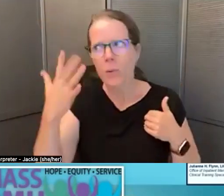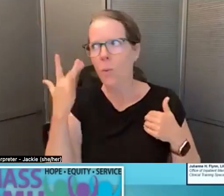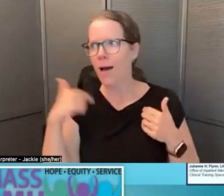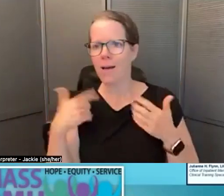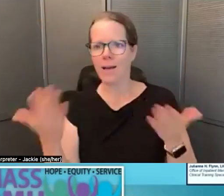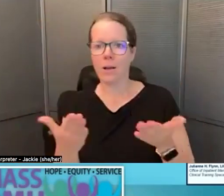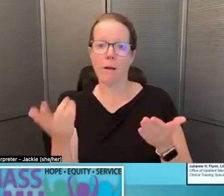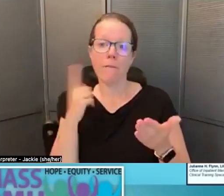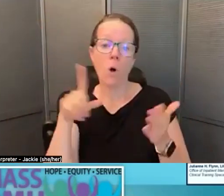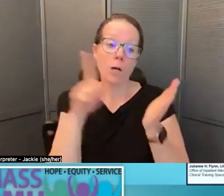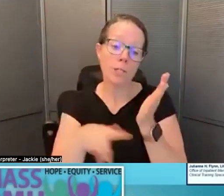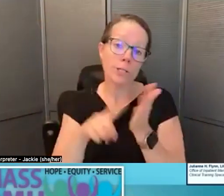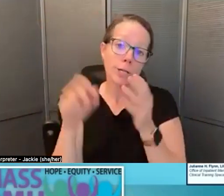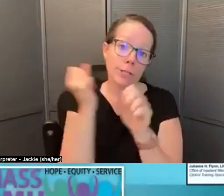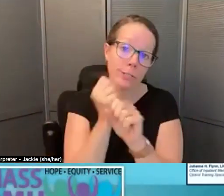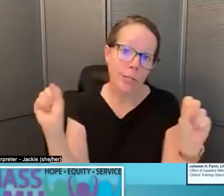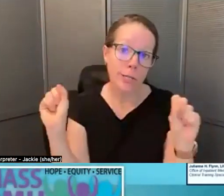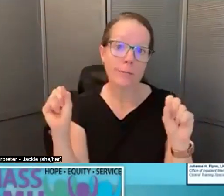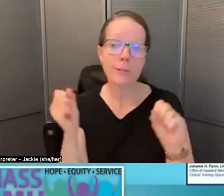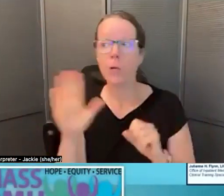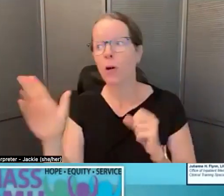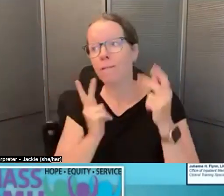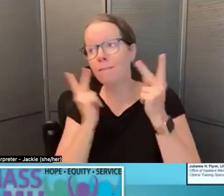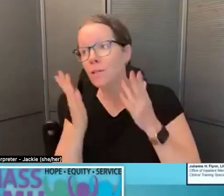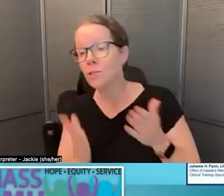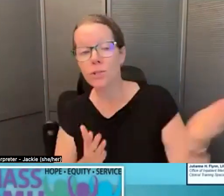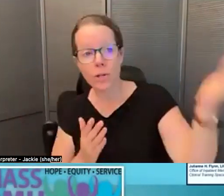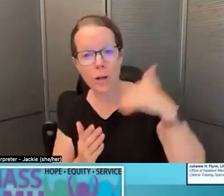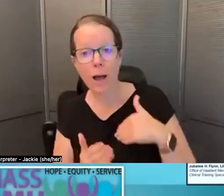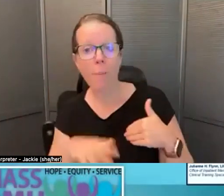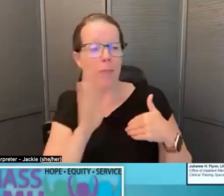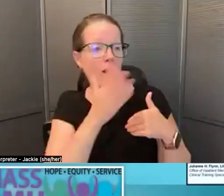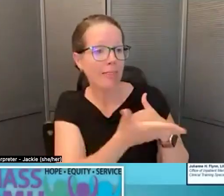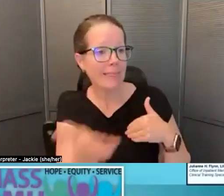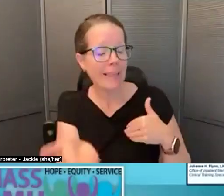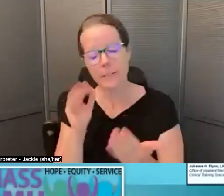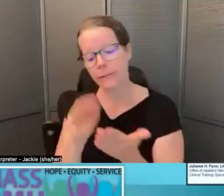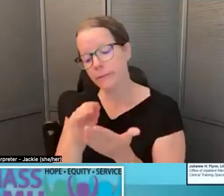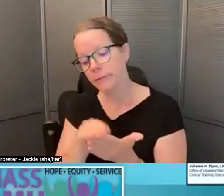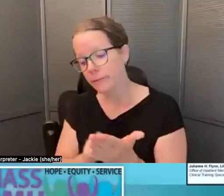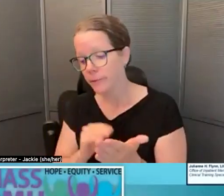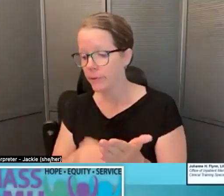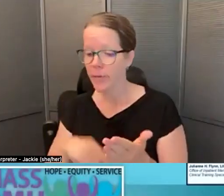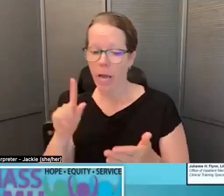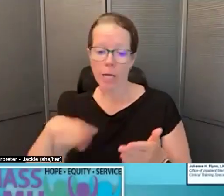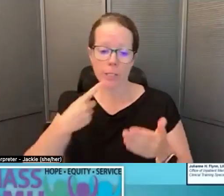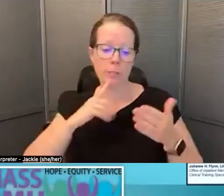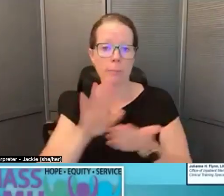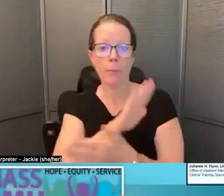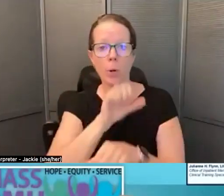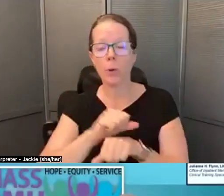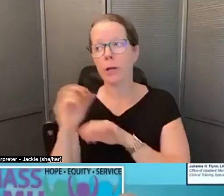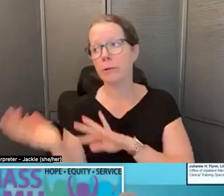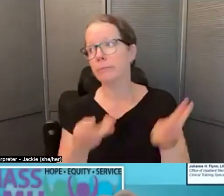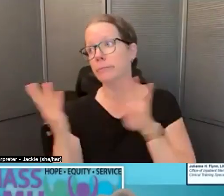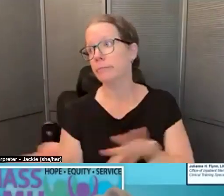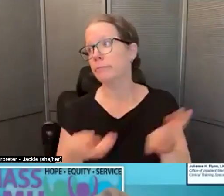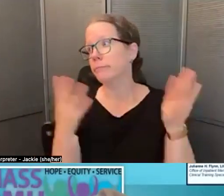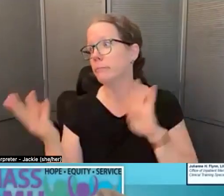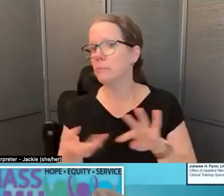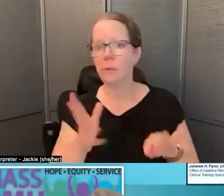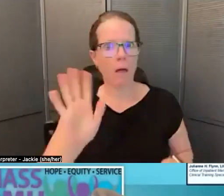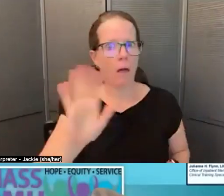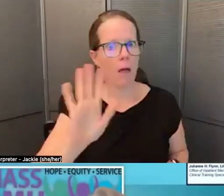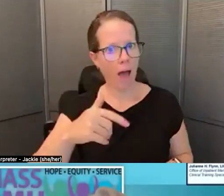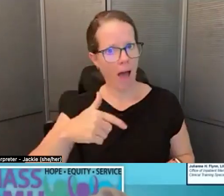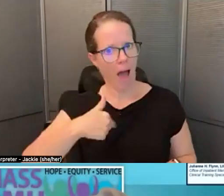all of your belongings when your visitor comes, but like feeling confident in that, like, I feel confident looking at your swap, and